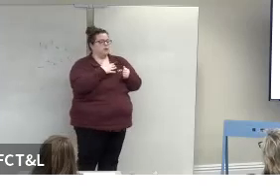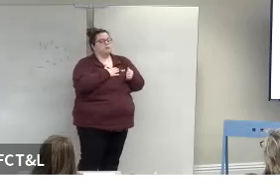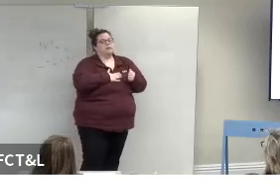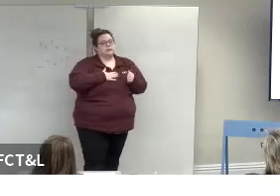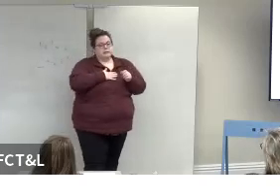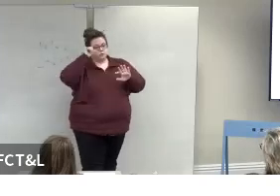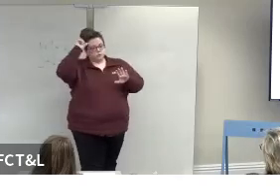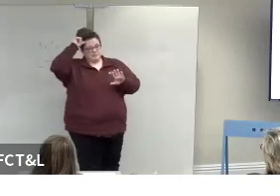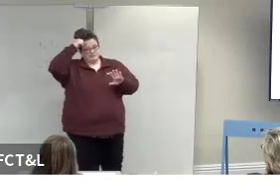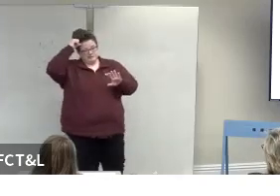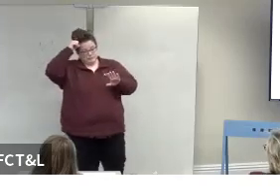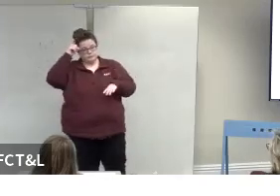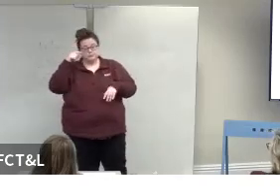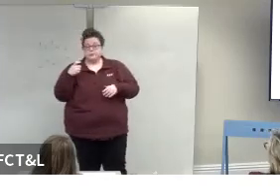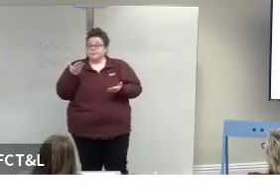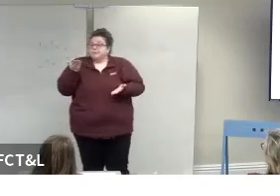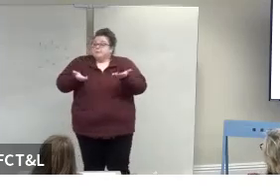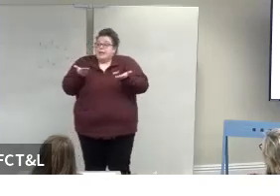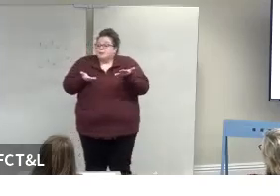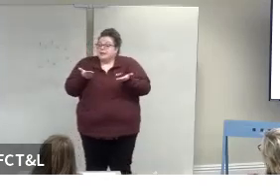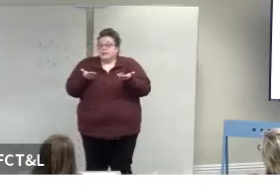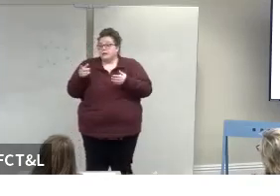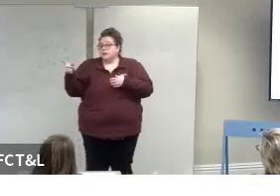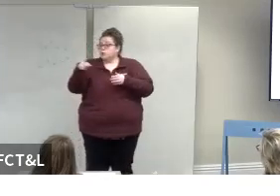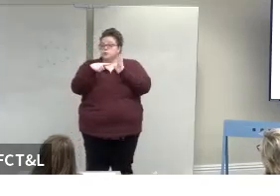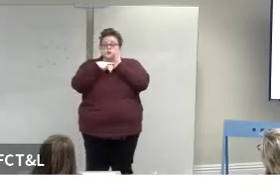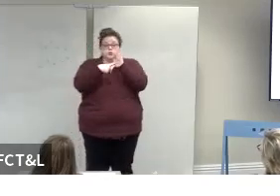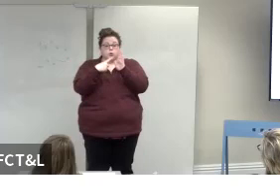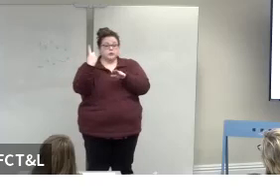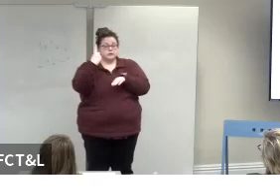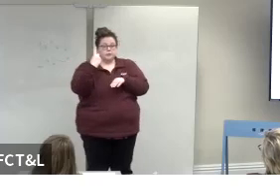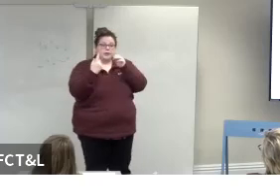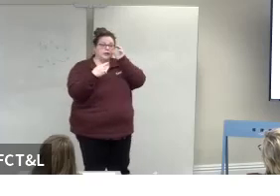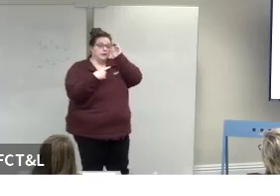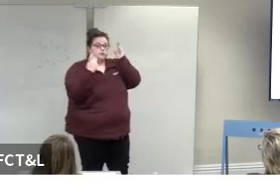It was hard to communicate with them. So keep that in mind.